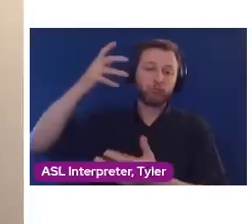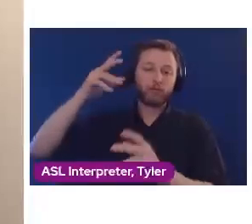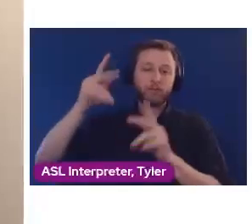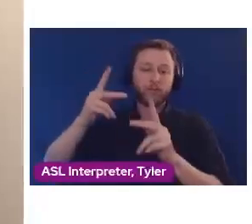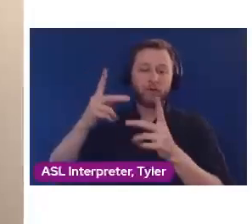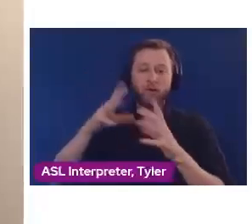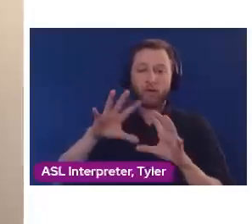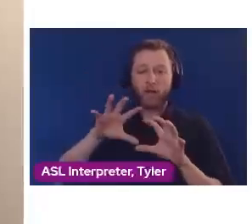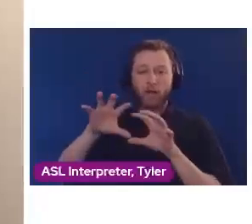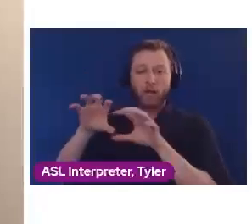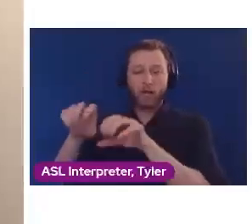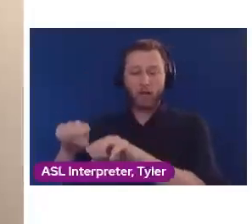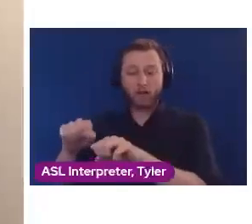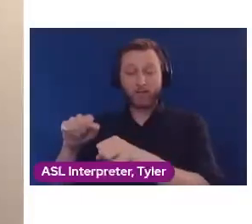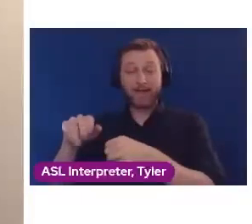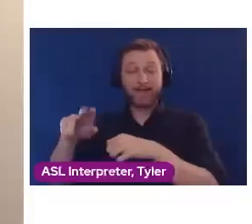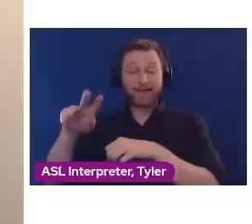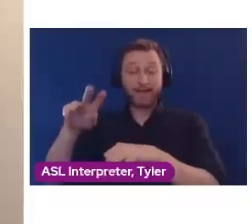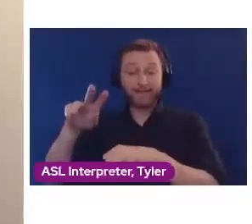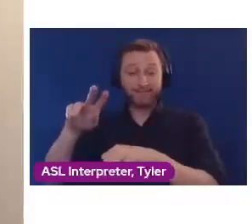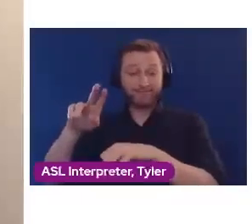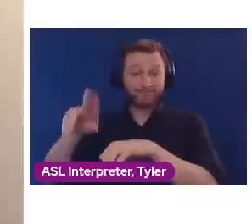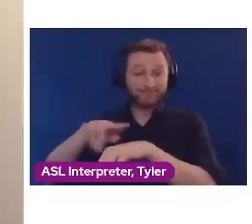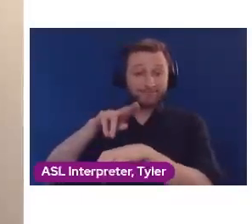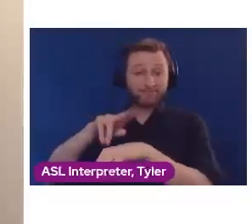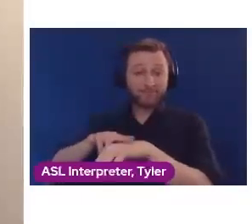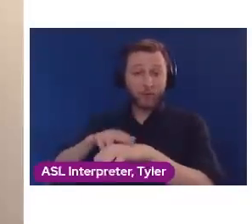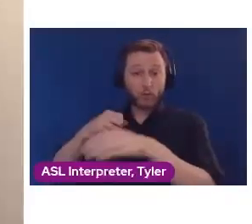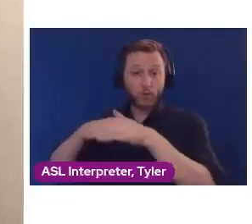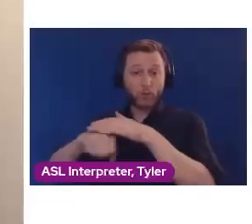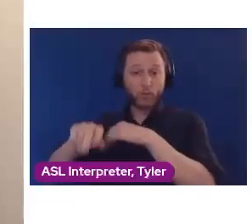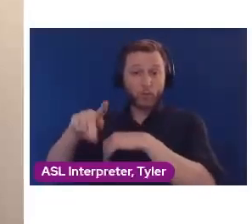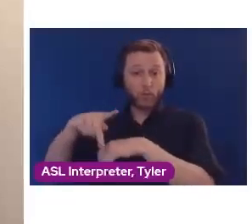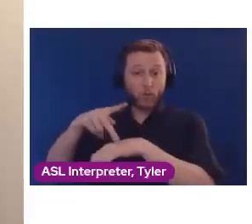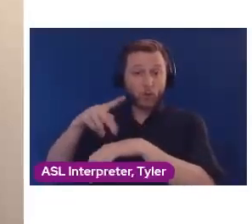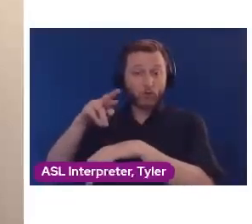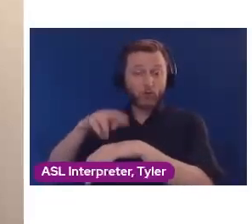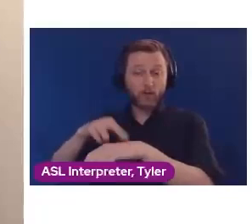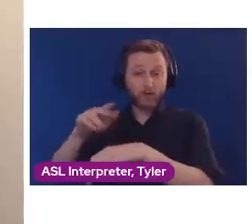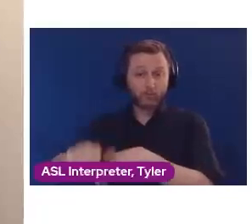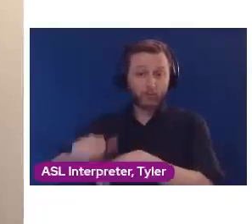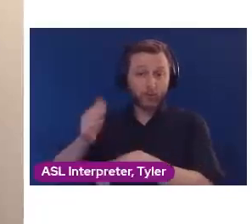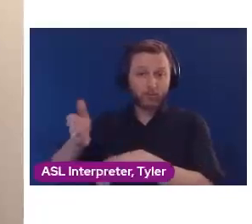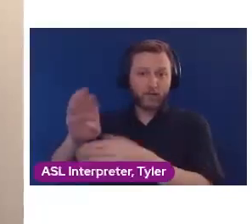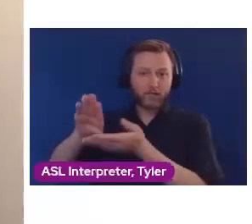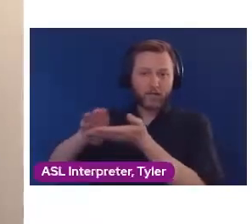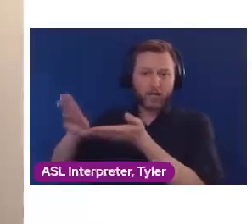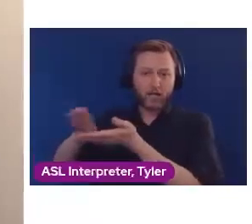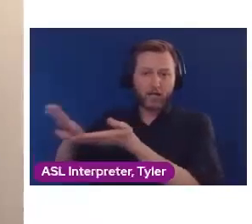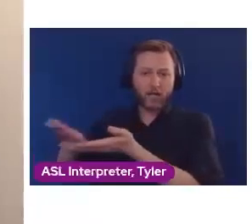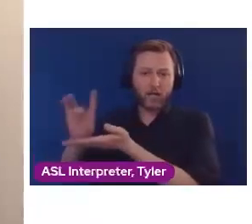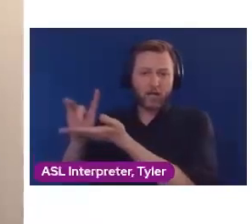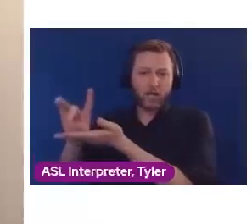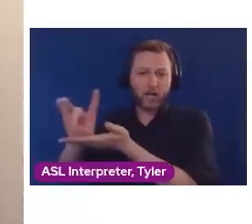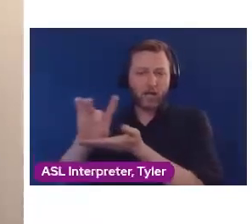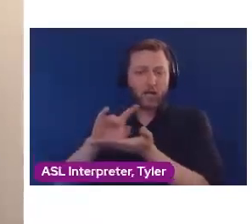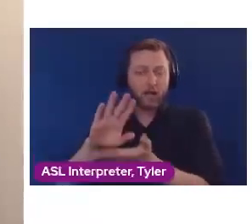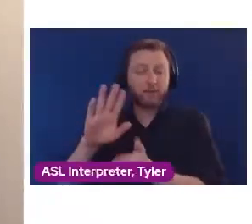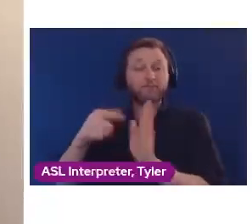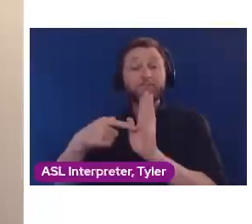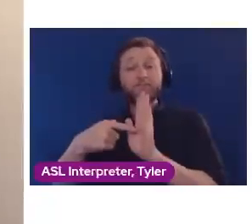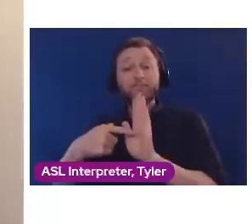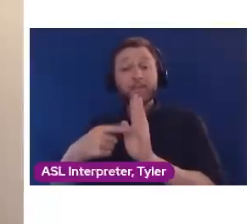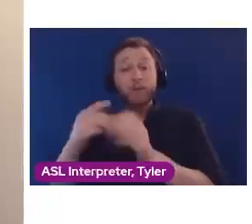Ricans and violate local law. In Puerto Rico, beaches cannot be